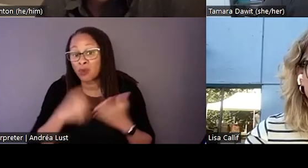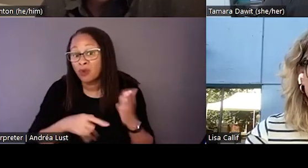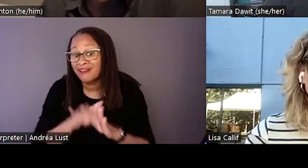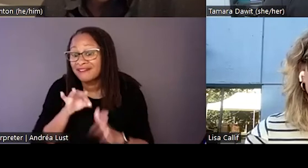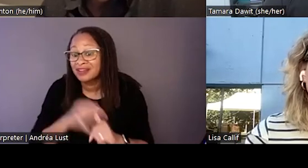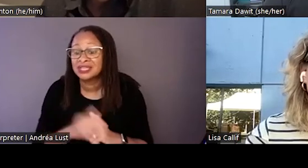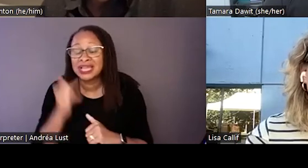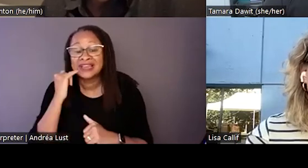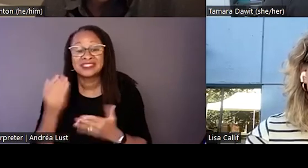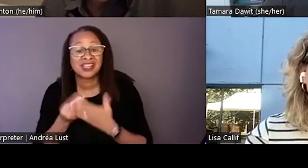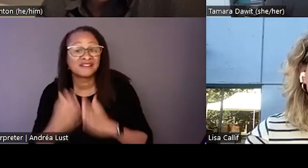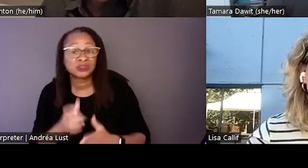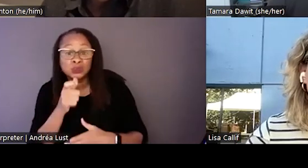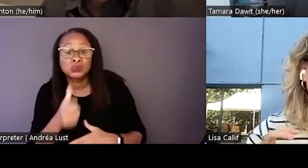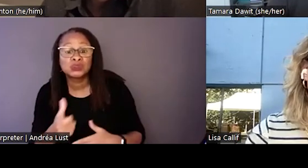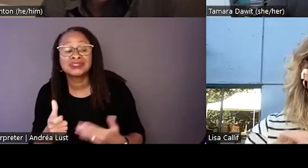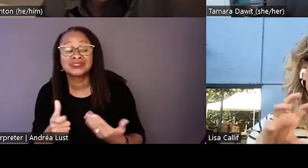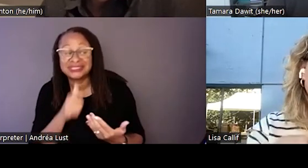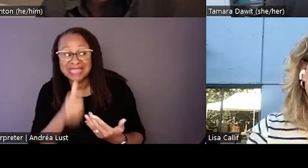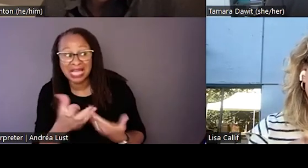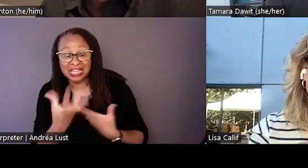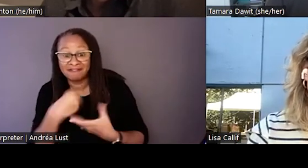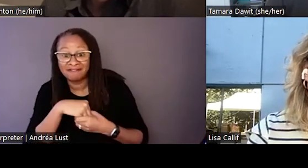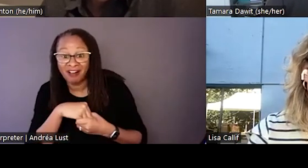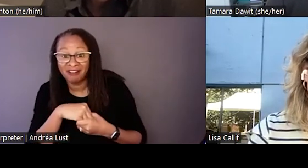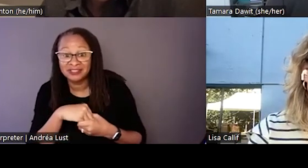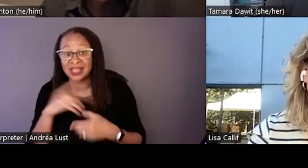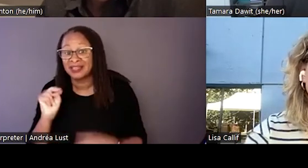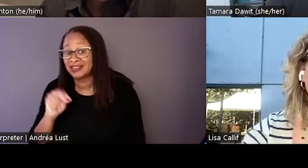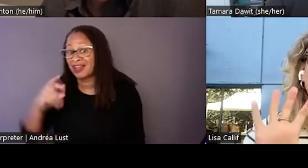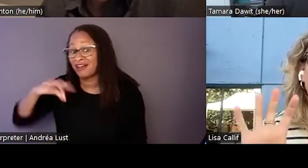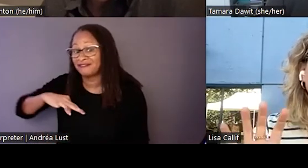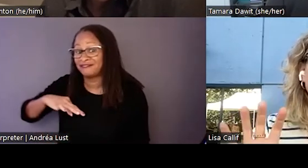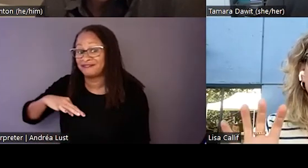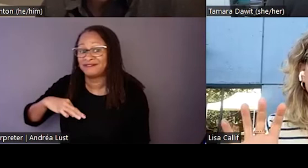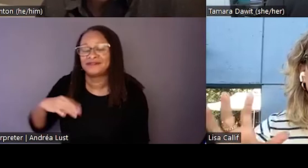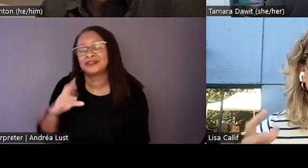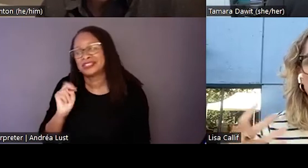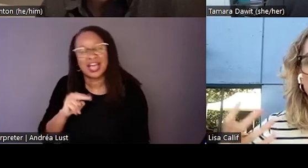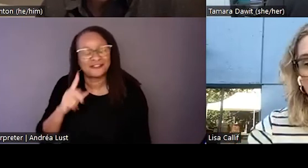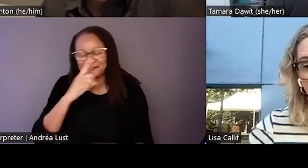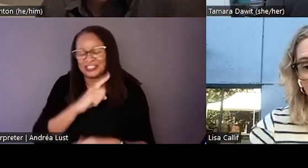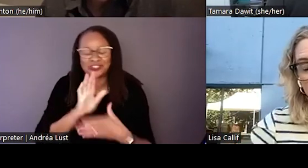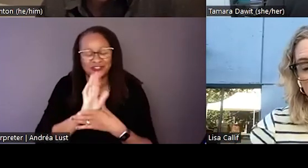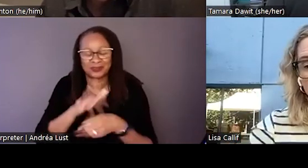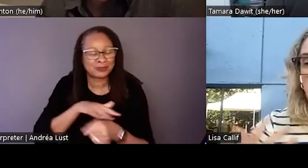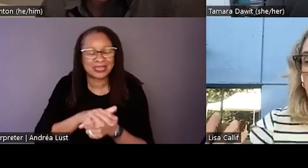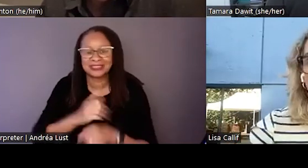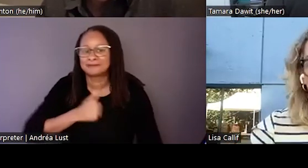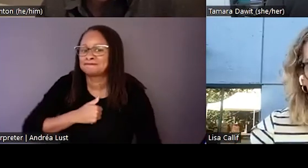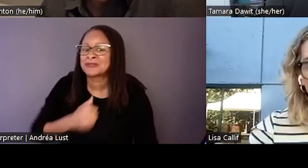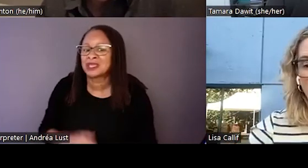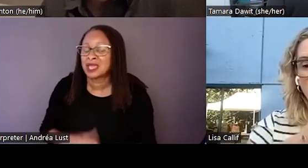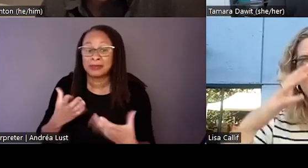it's a funder who's not involved in the nonfiction film space and they just want to tell a story that's